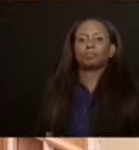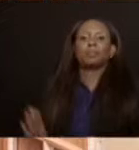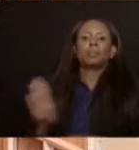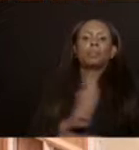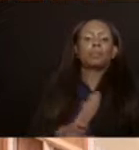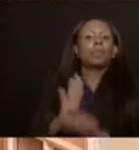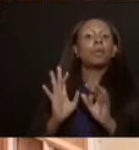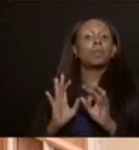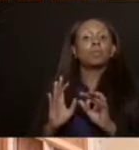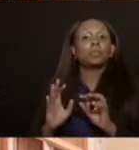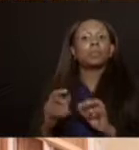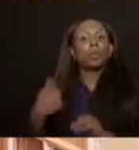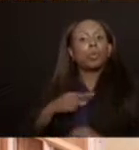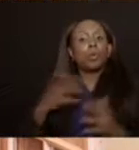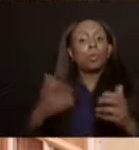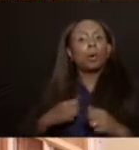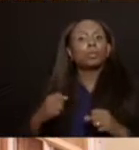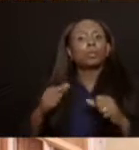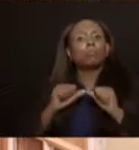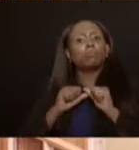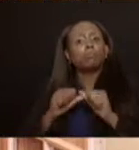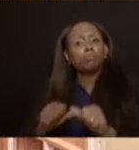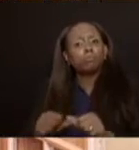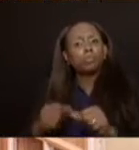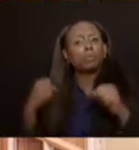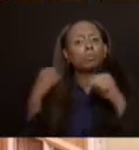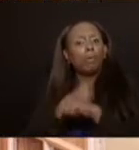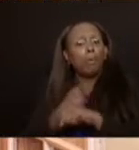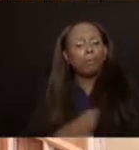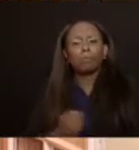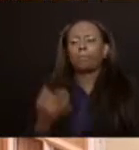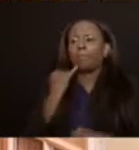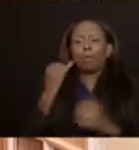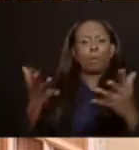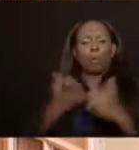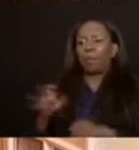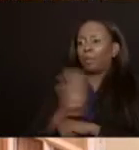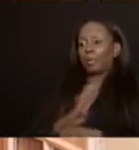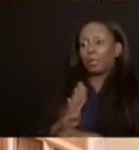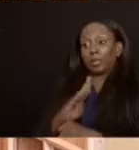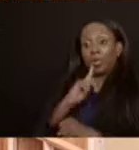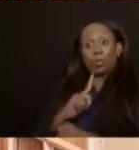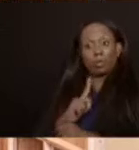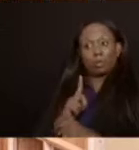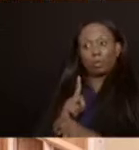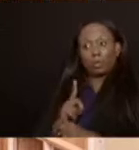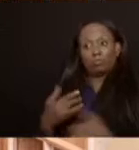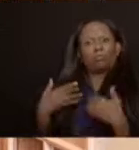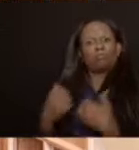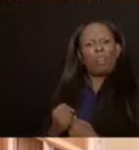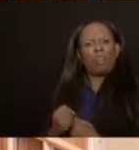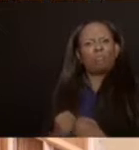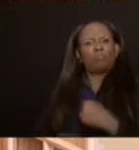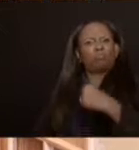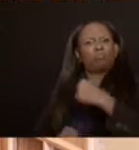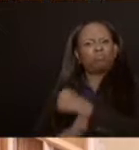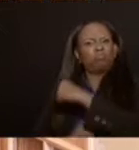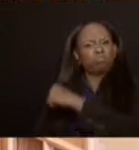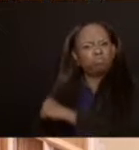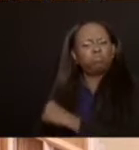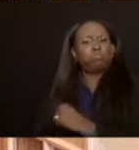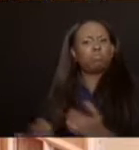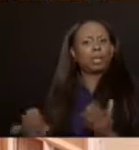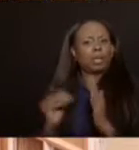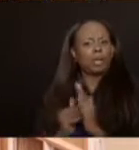worth fighting for. And if we are going to bring it back to the level of stability that we know it needs in order for people to prosper, in order for